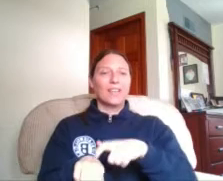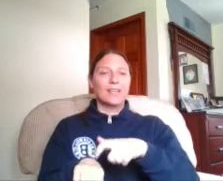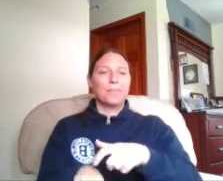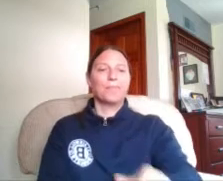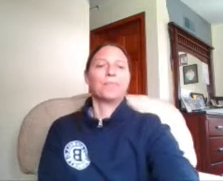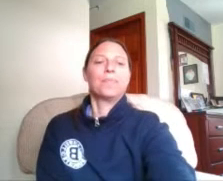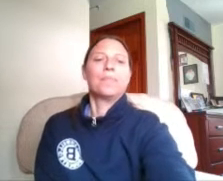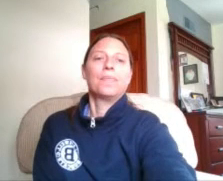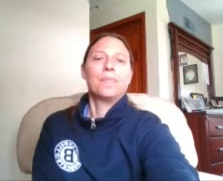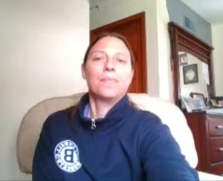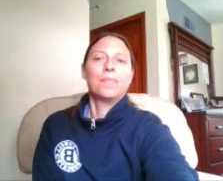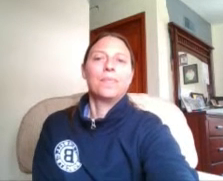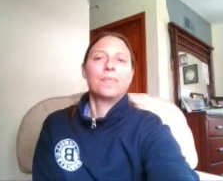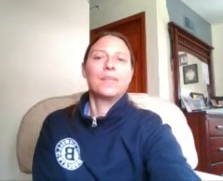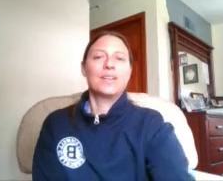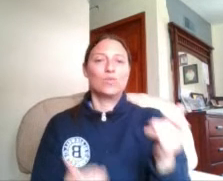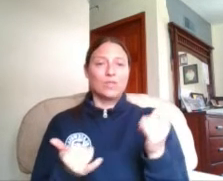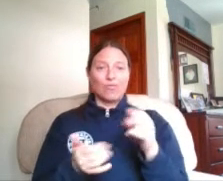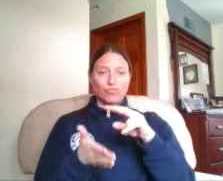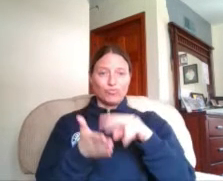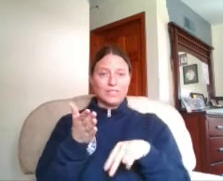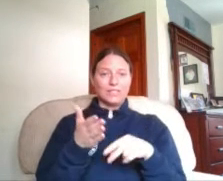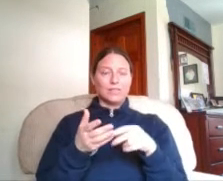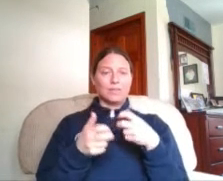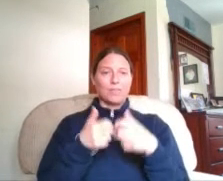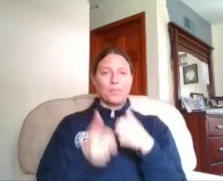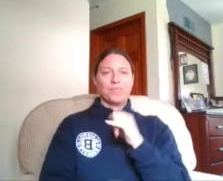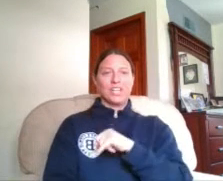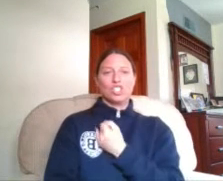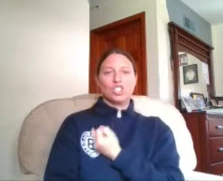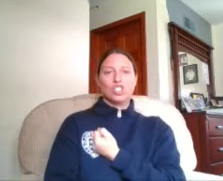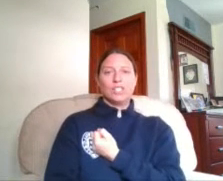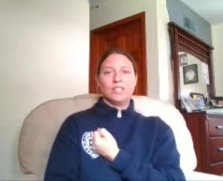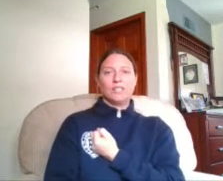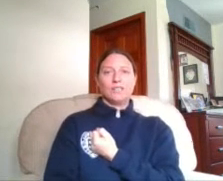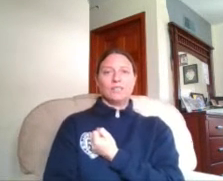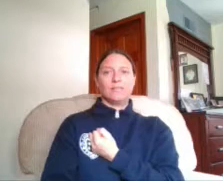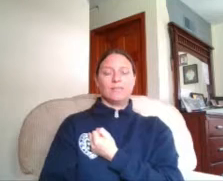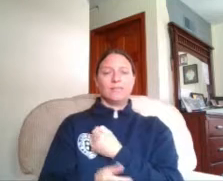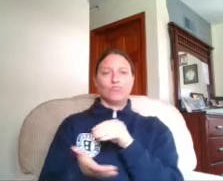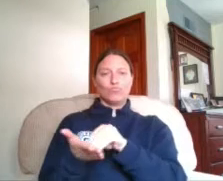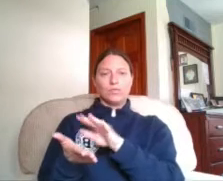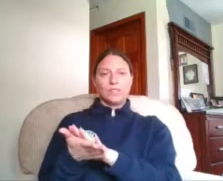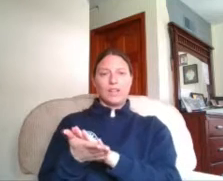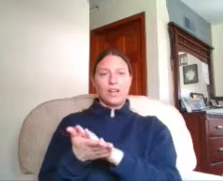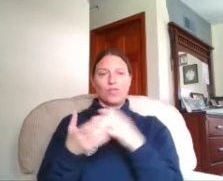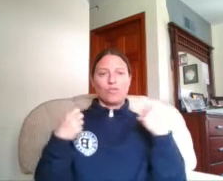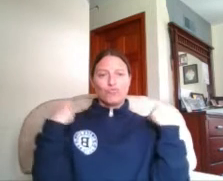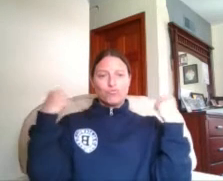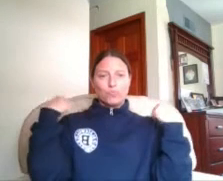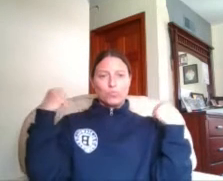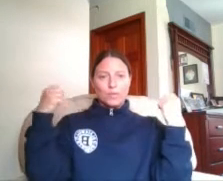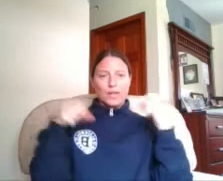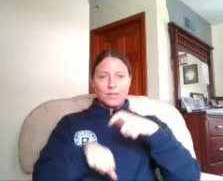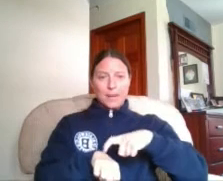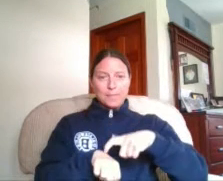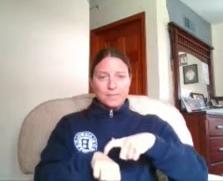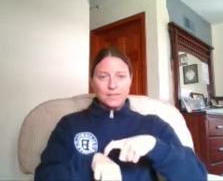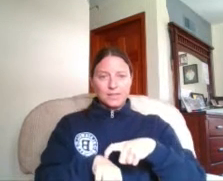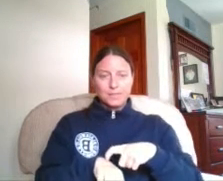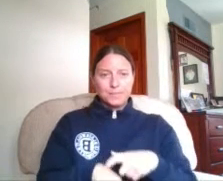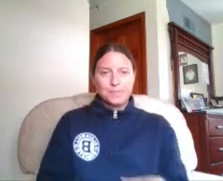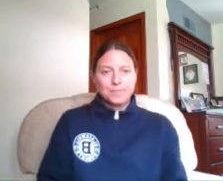So I'm going to go back and read the problem. It says Jill kept a record of her workout times, and that's listed in the